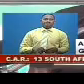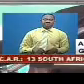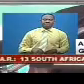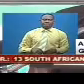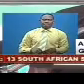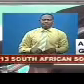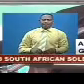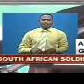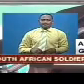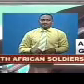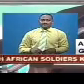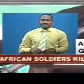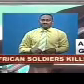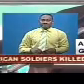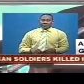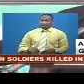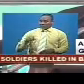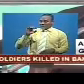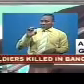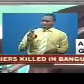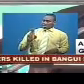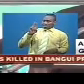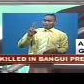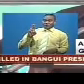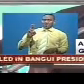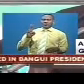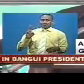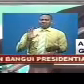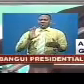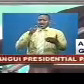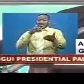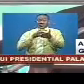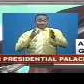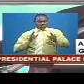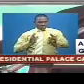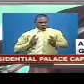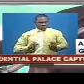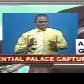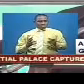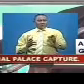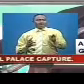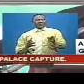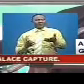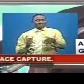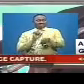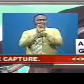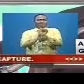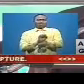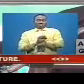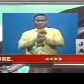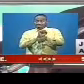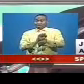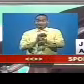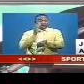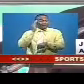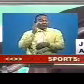EU's anti-human trafficking policy takes a holistic approach and begins with addressing the